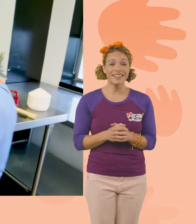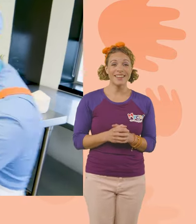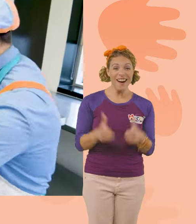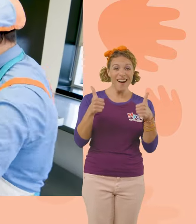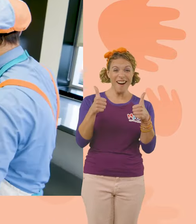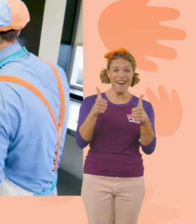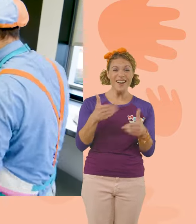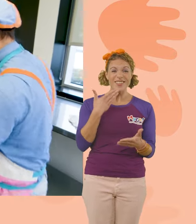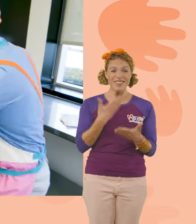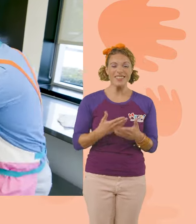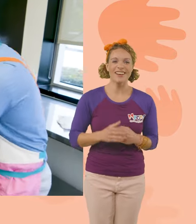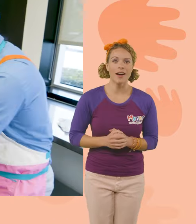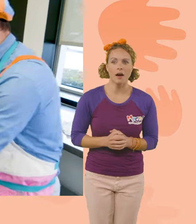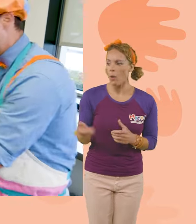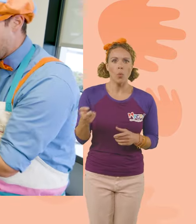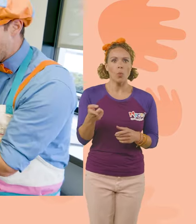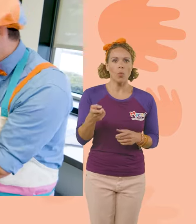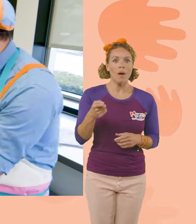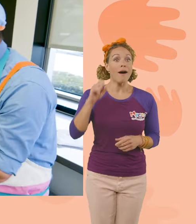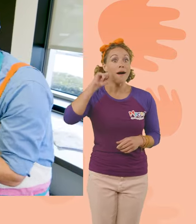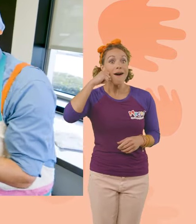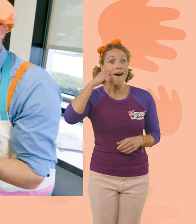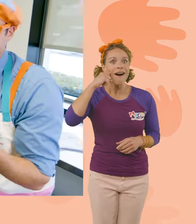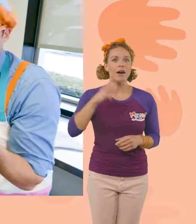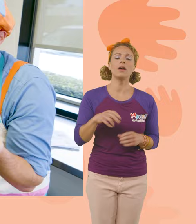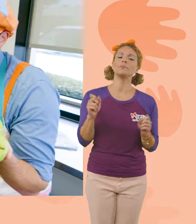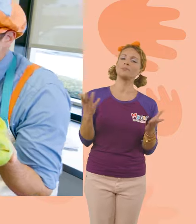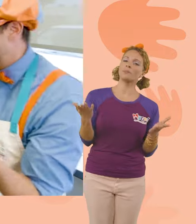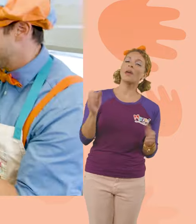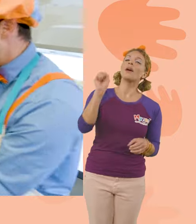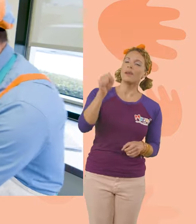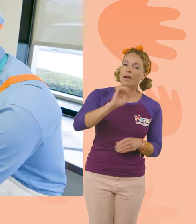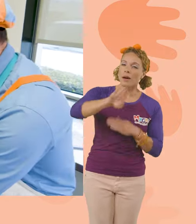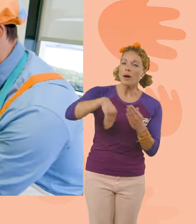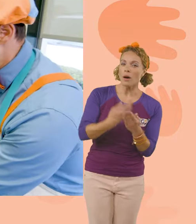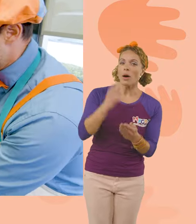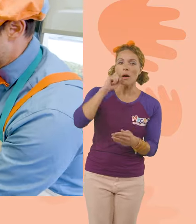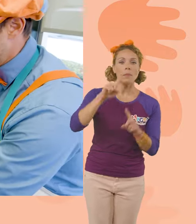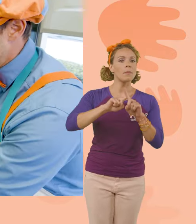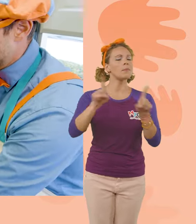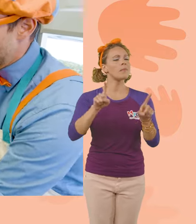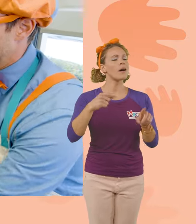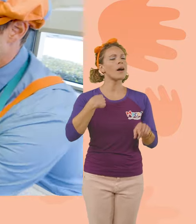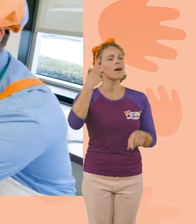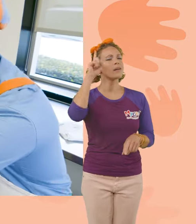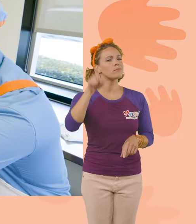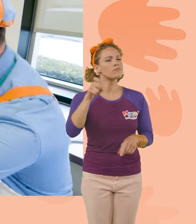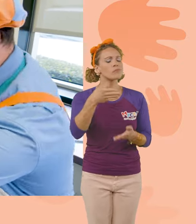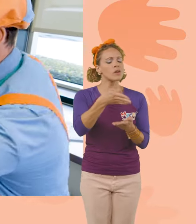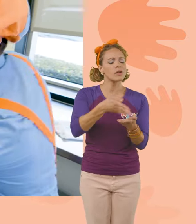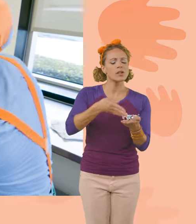We are doing so good. Oh, apples. Okay, we could put the whole apple in there, but I think we